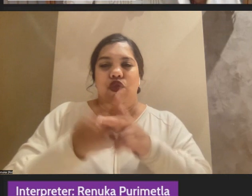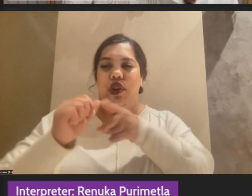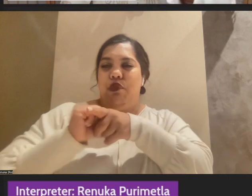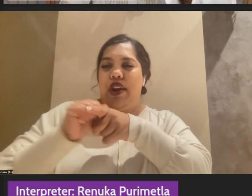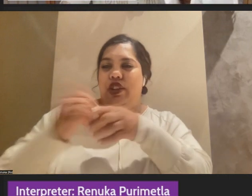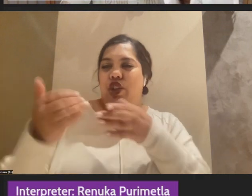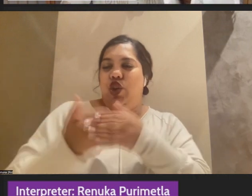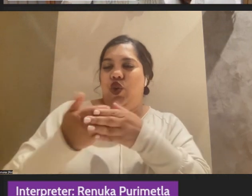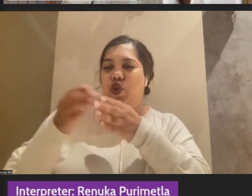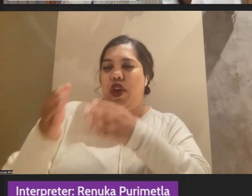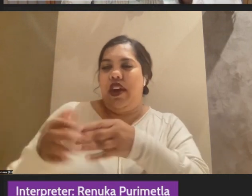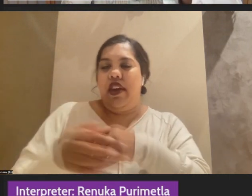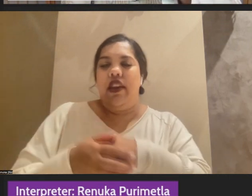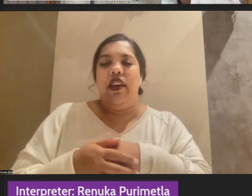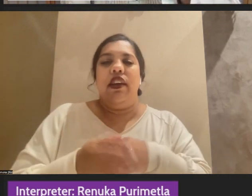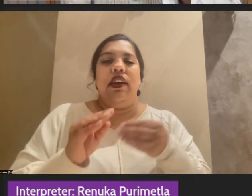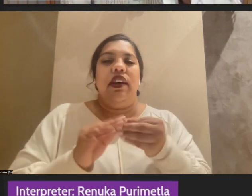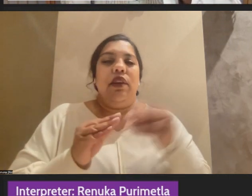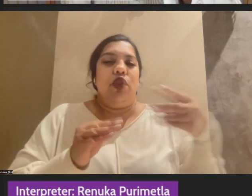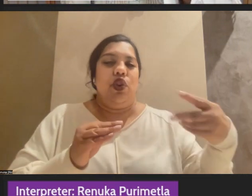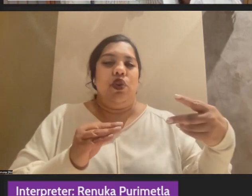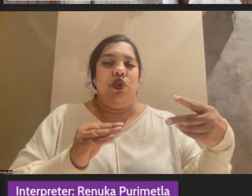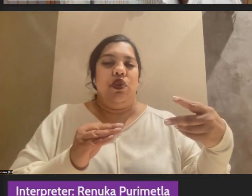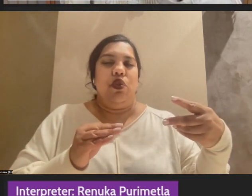and actually let's also add,